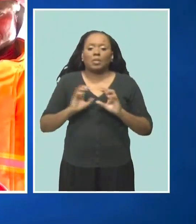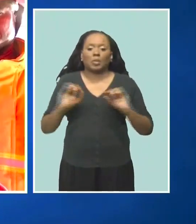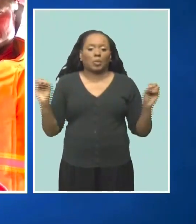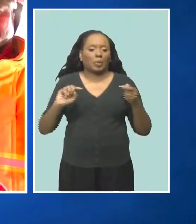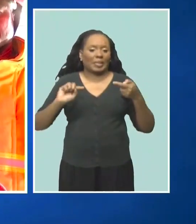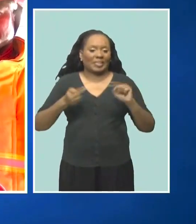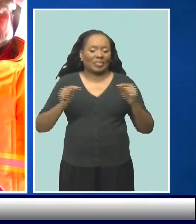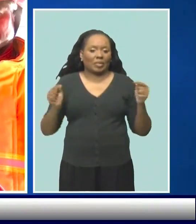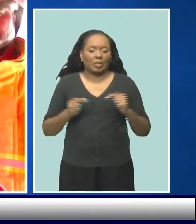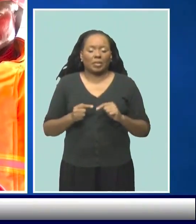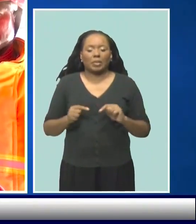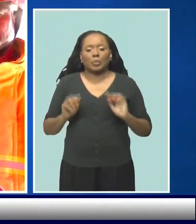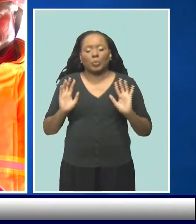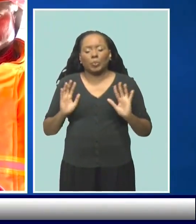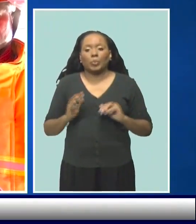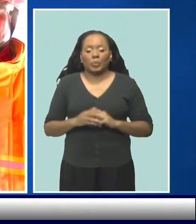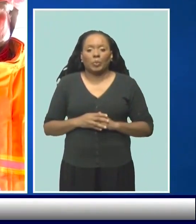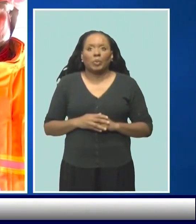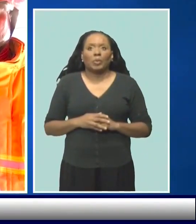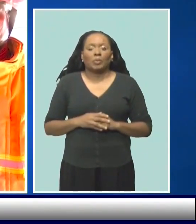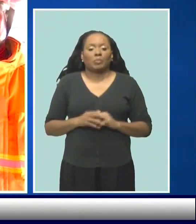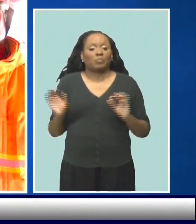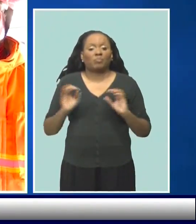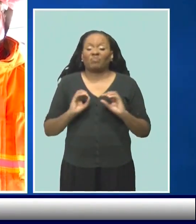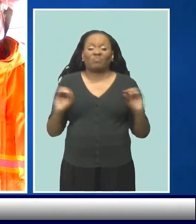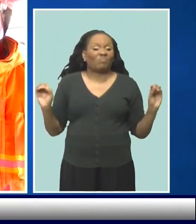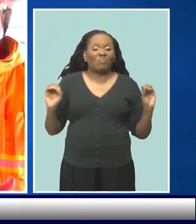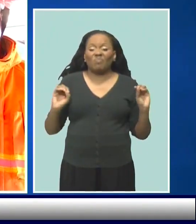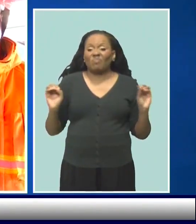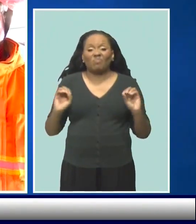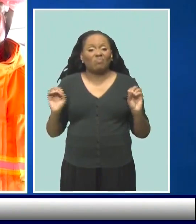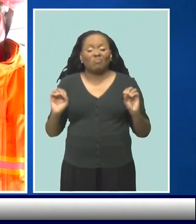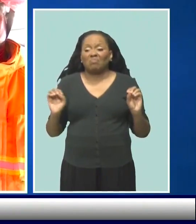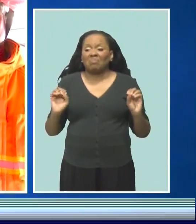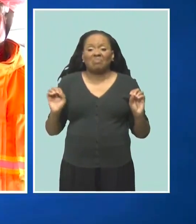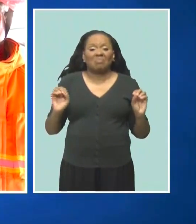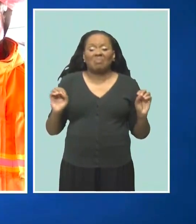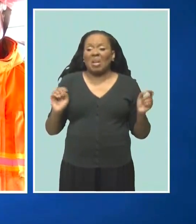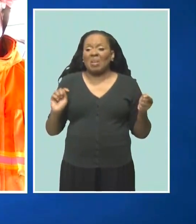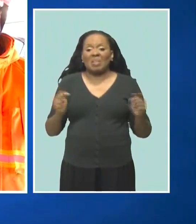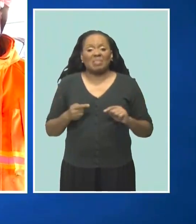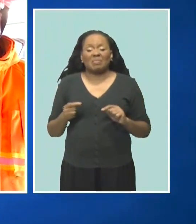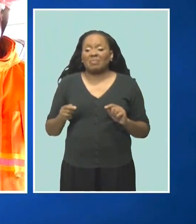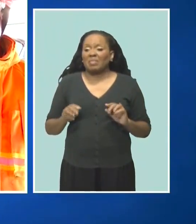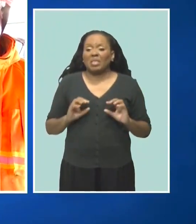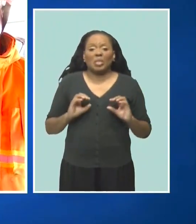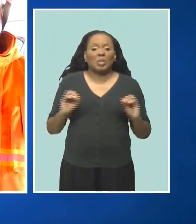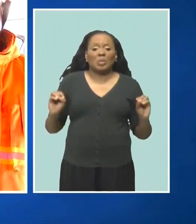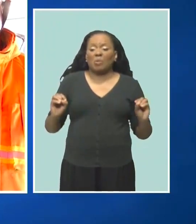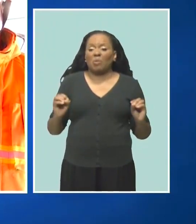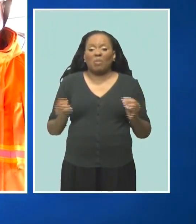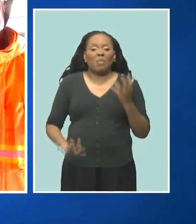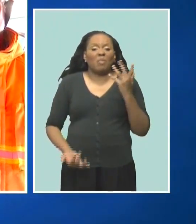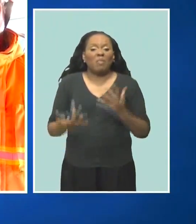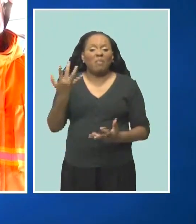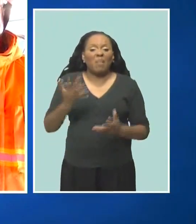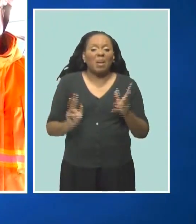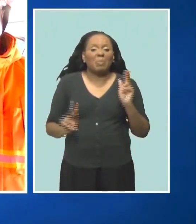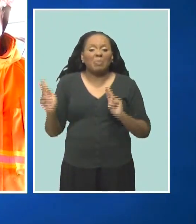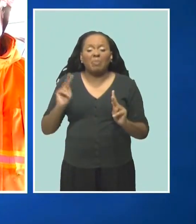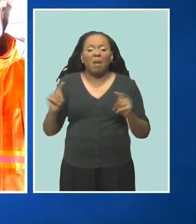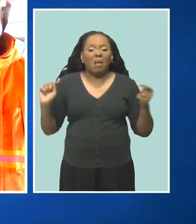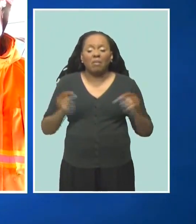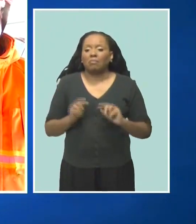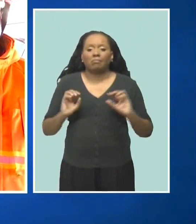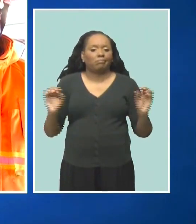injured, and we have no reports of any person or any civilians being injured either. No fire officers or any of the civilians